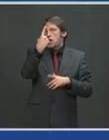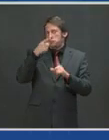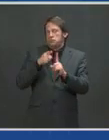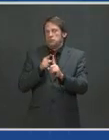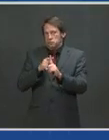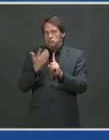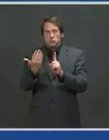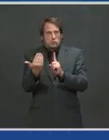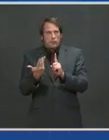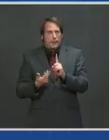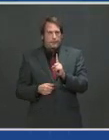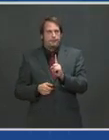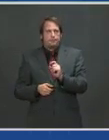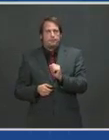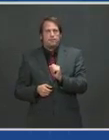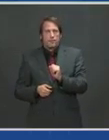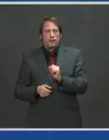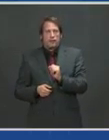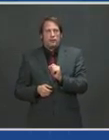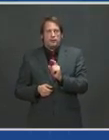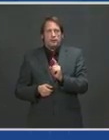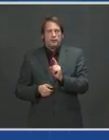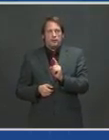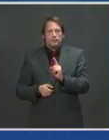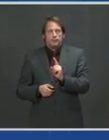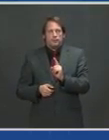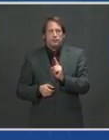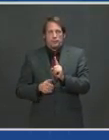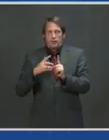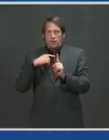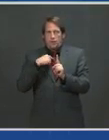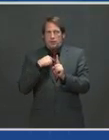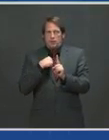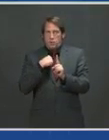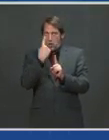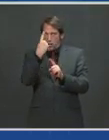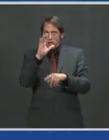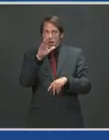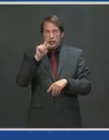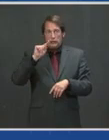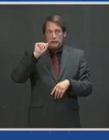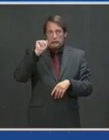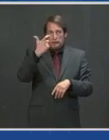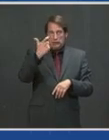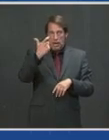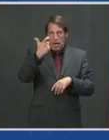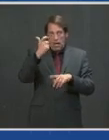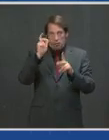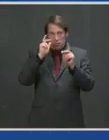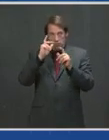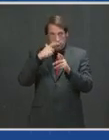I will not impose any tax increases on people making less than $400,000 a year.